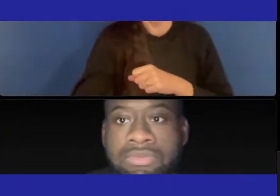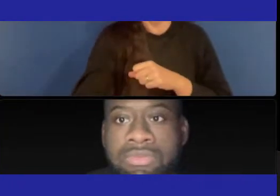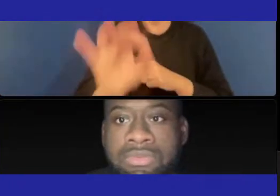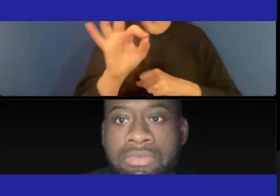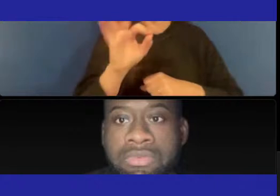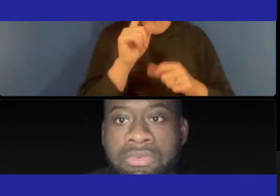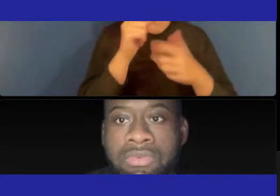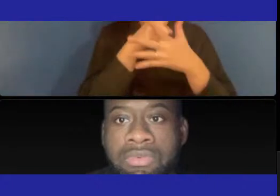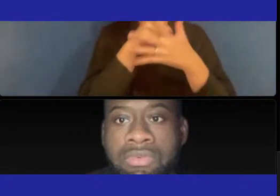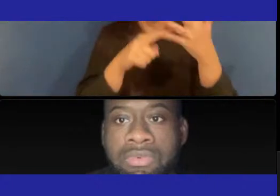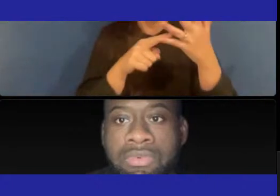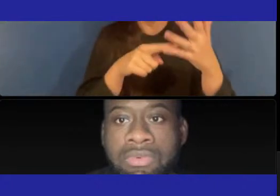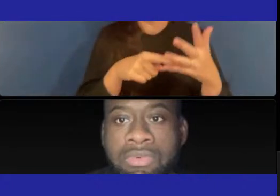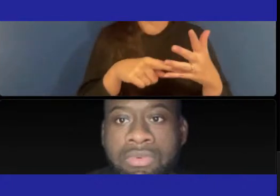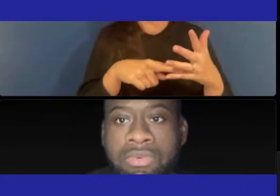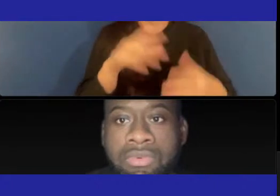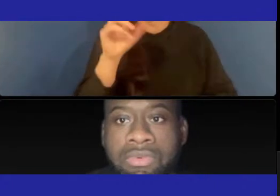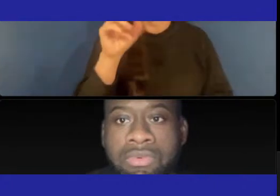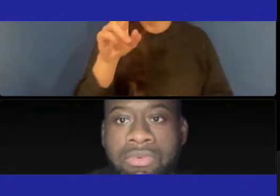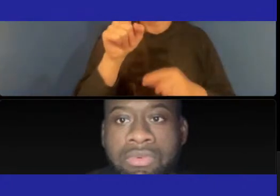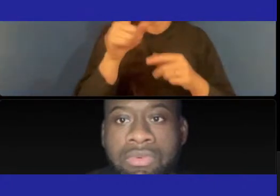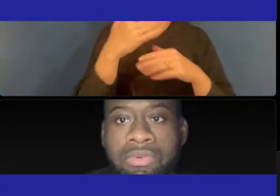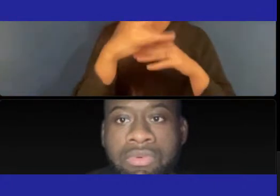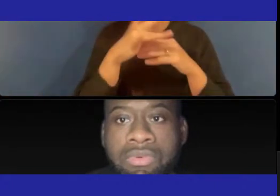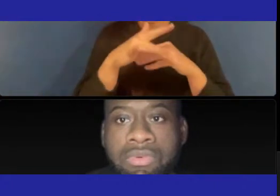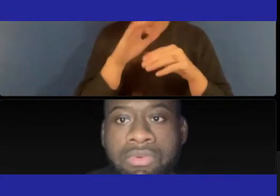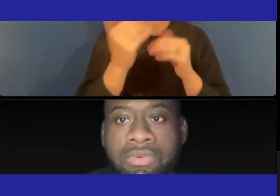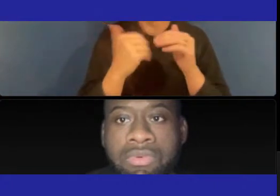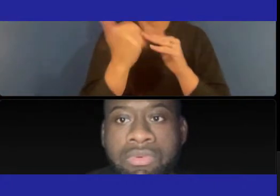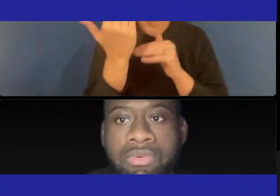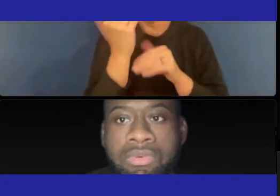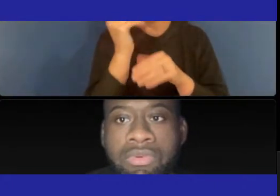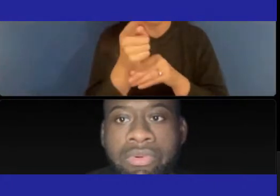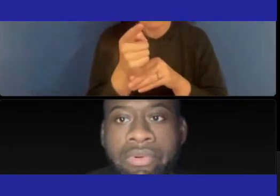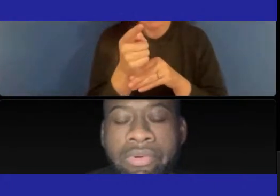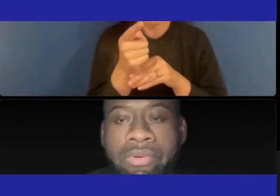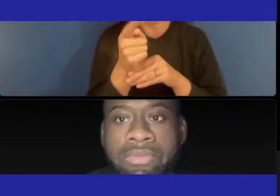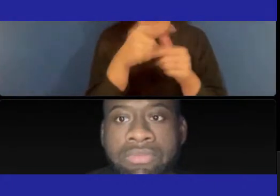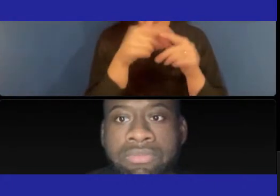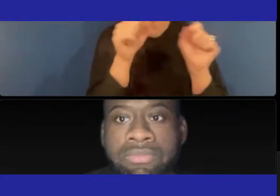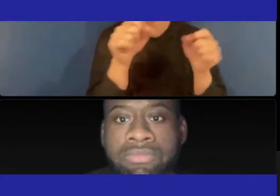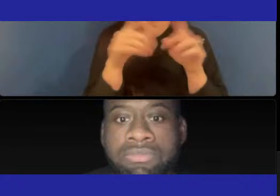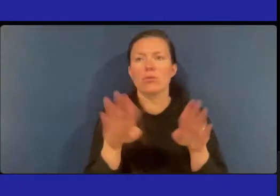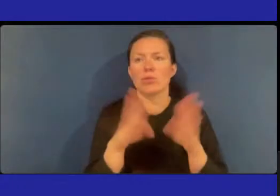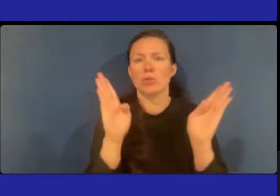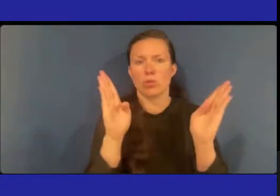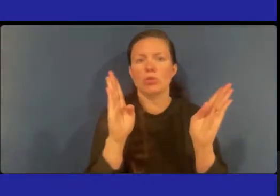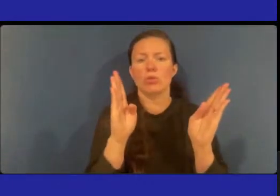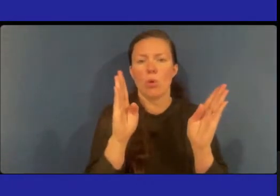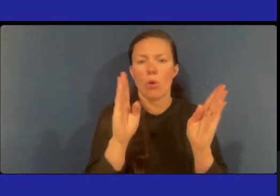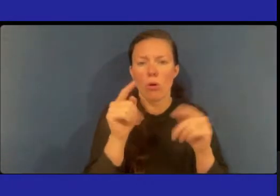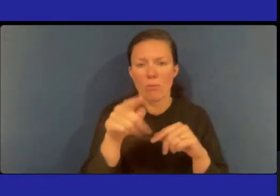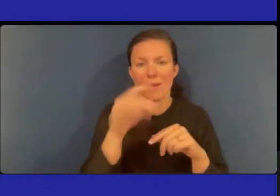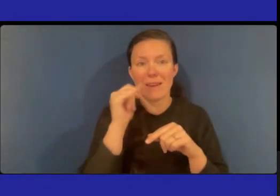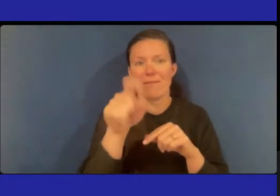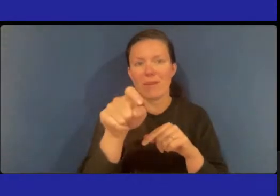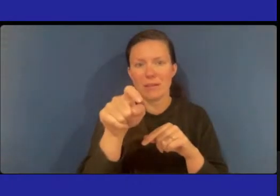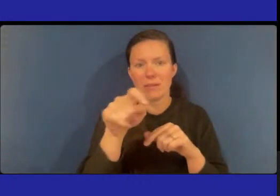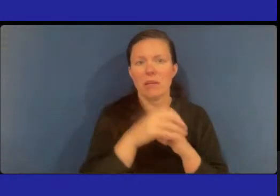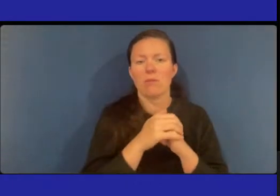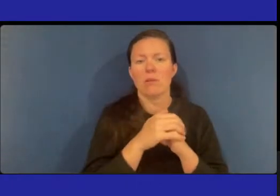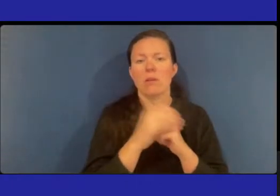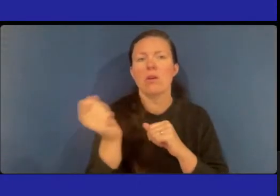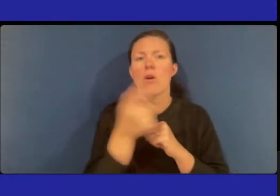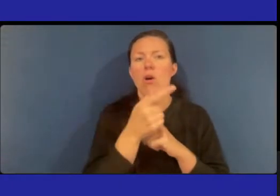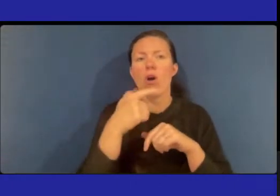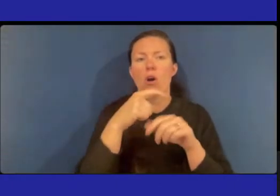following. So the OR has to be available within 15 minutes and ability to open up a second room if necessary. At all of our trauma centers,